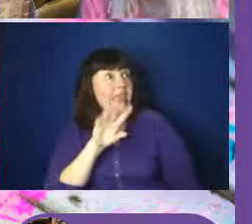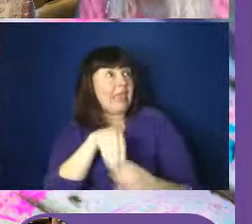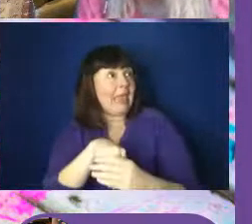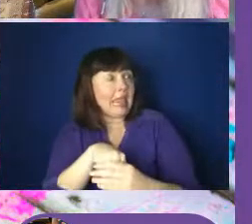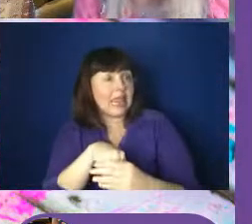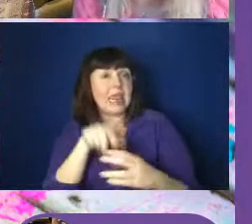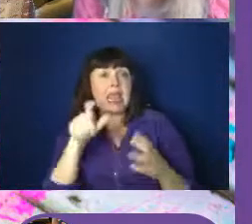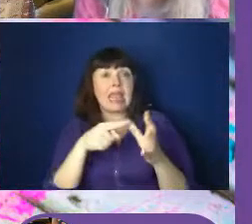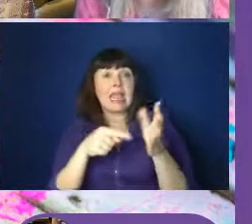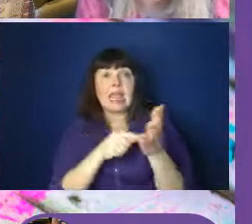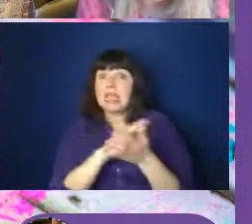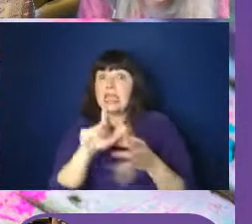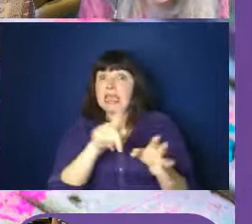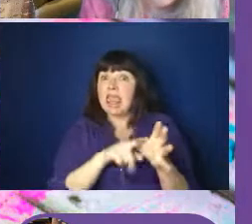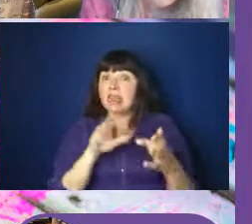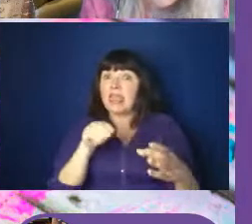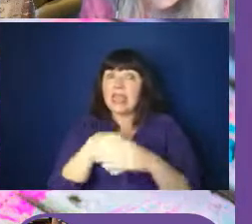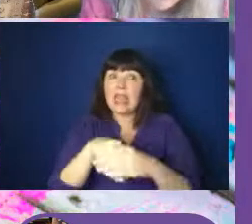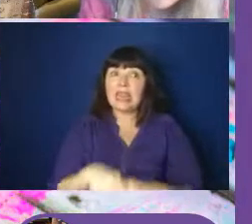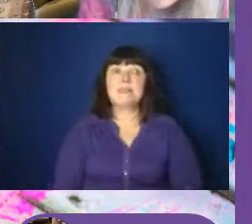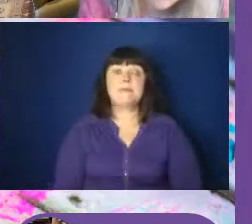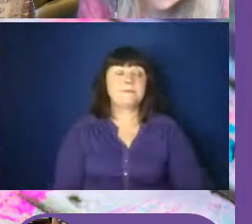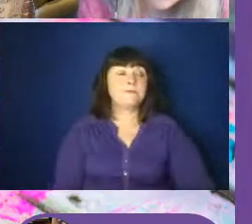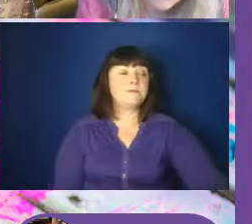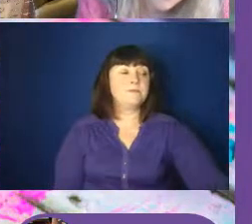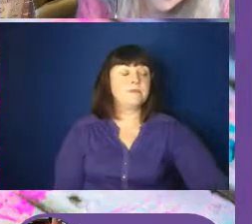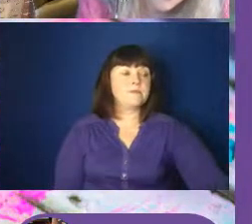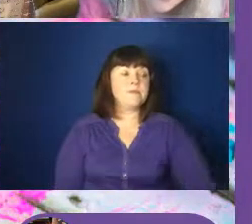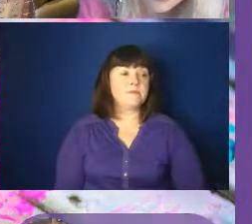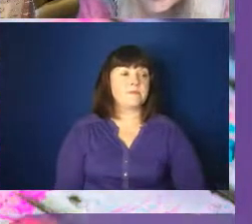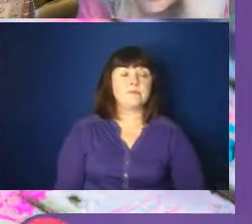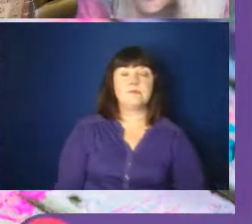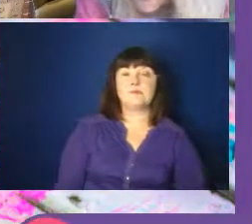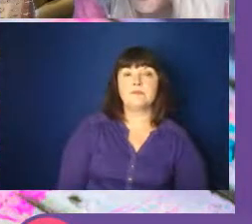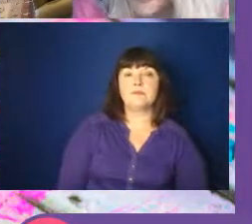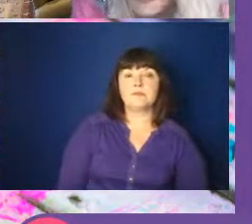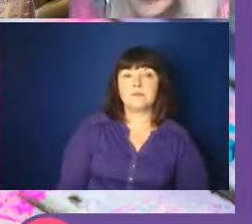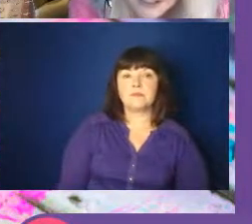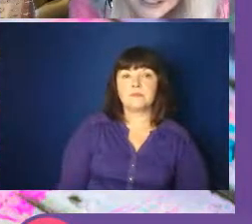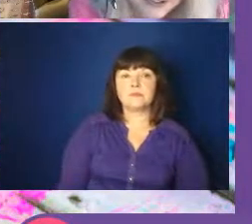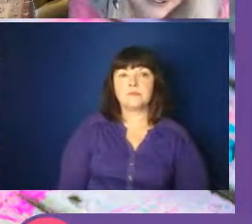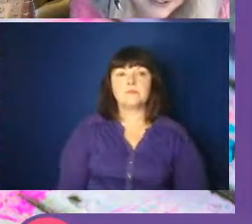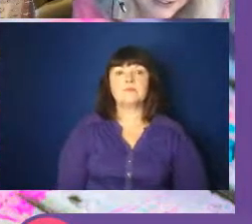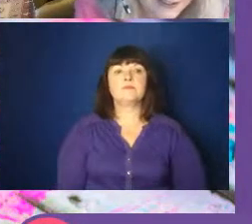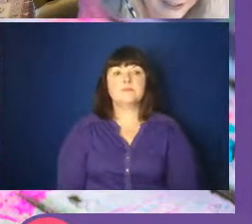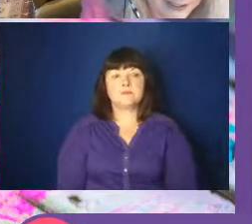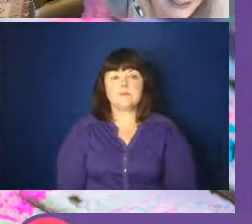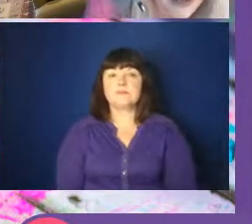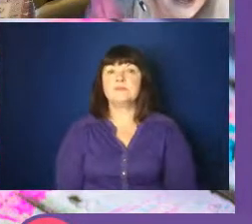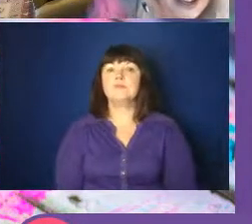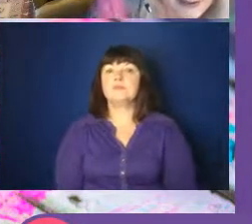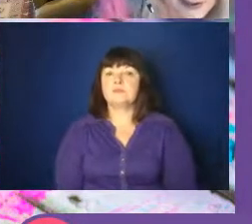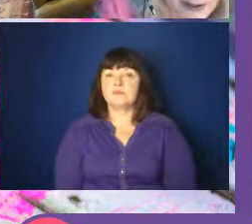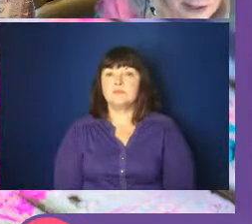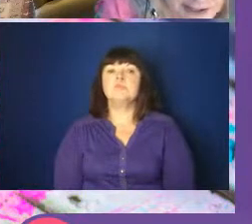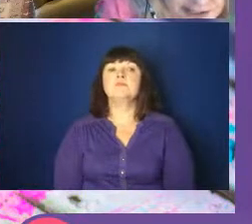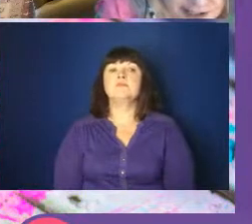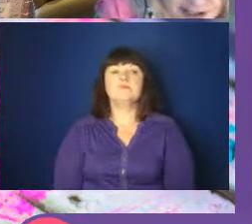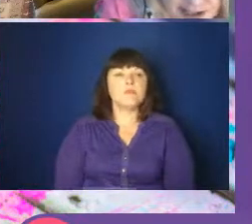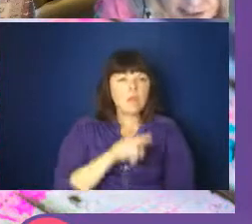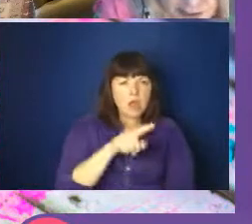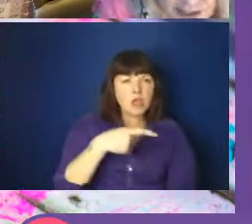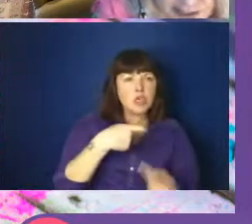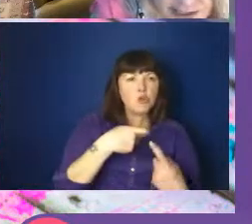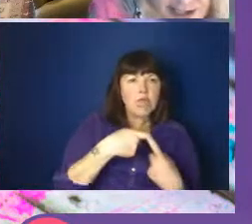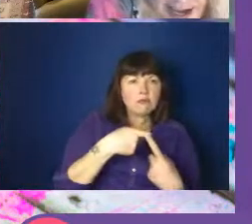we've got you in. Got more guests lined up. Friday night. It was